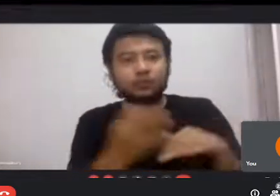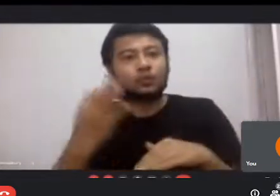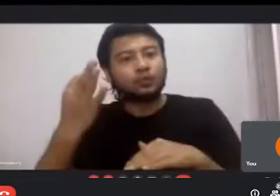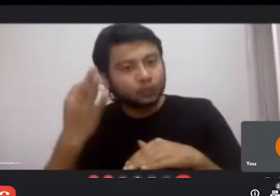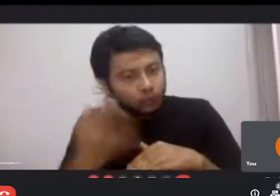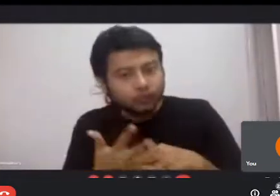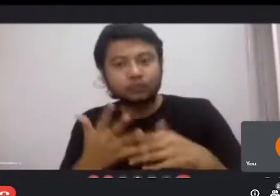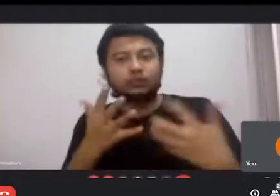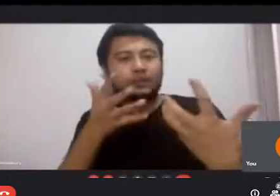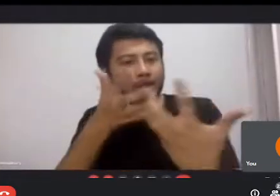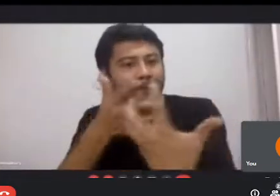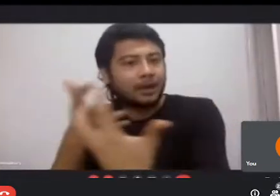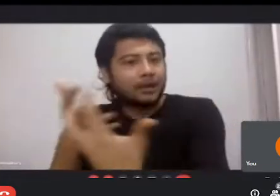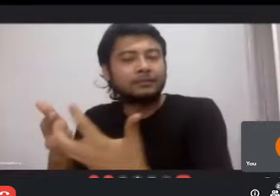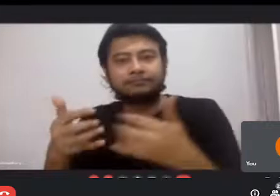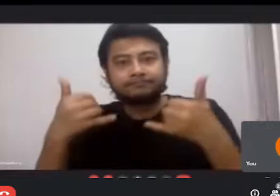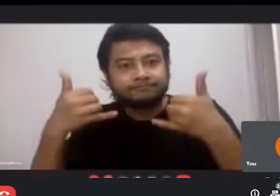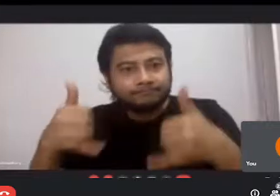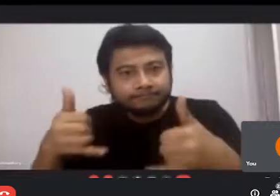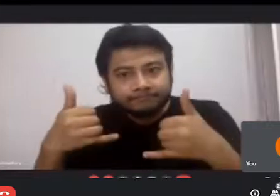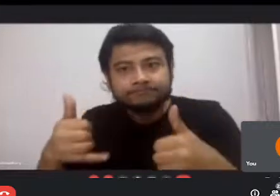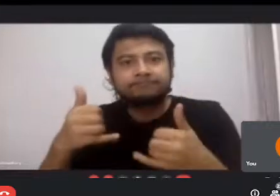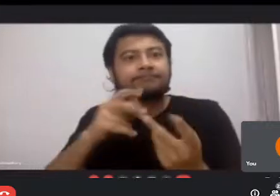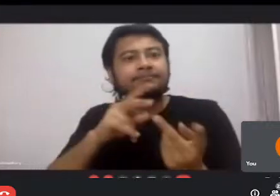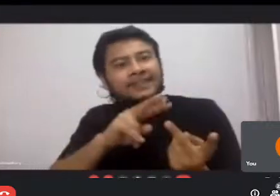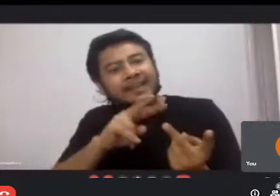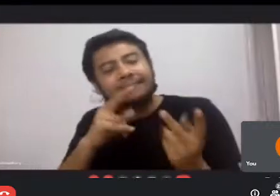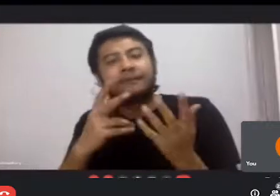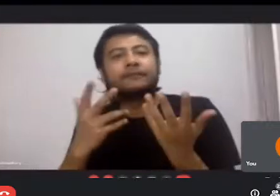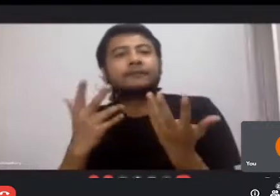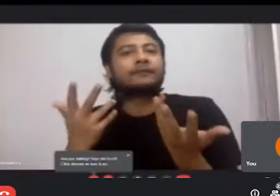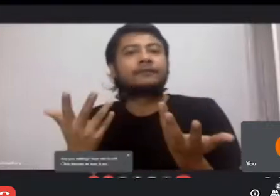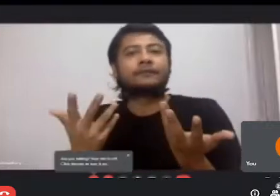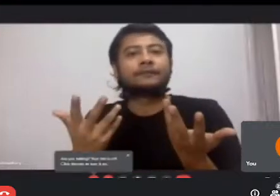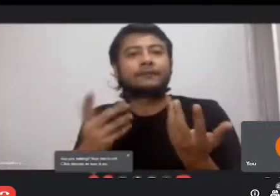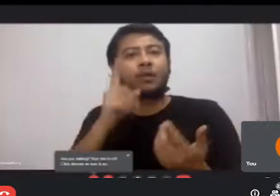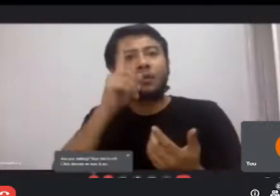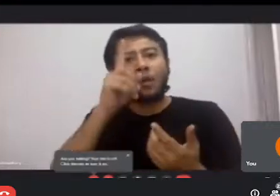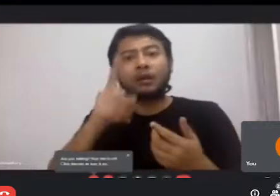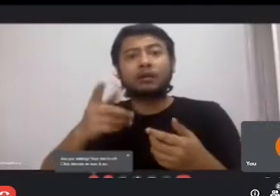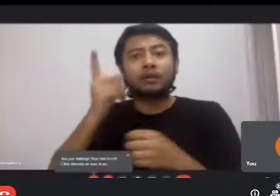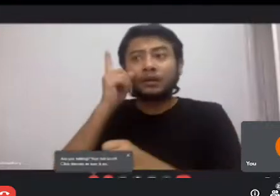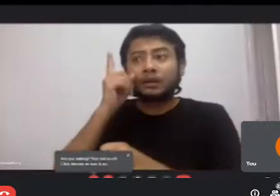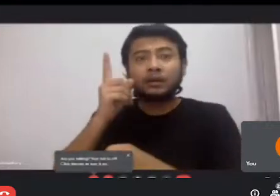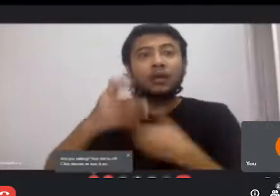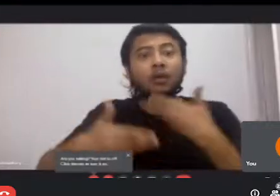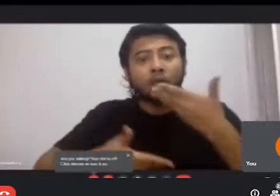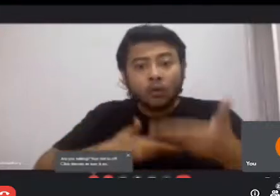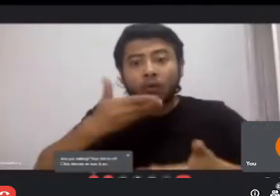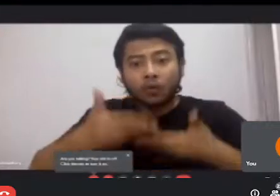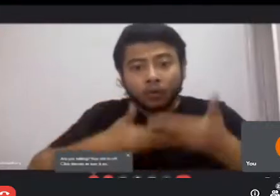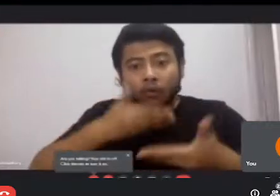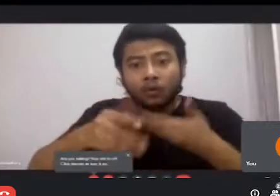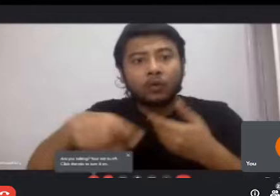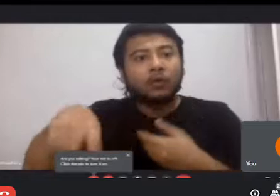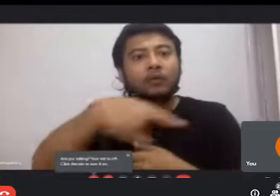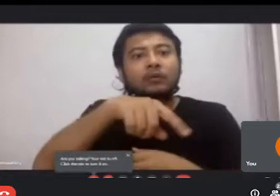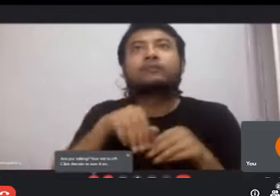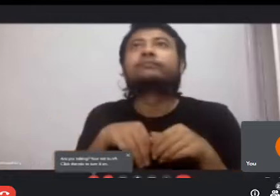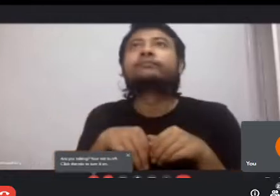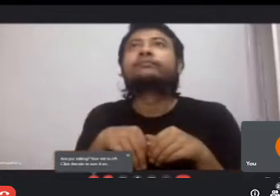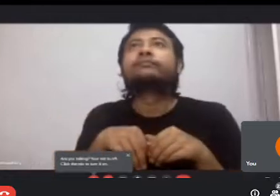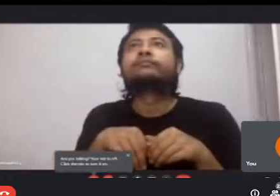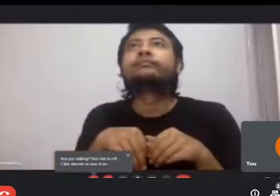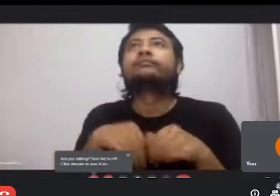it takes us away from a one-way teaching where the learners are passively sitting and only looking at